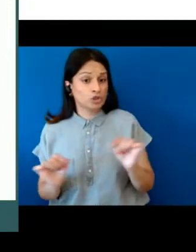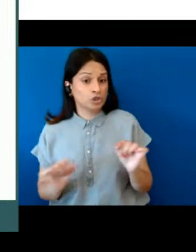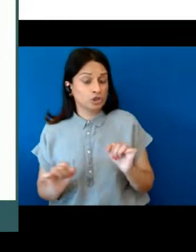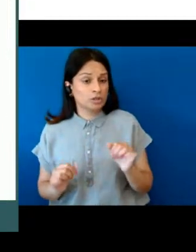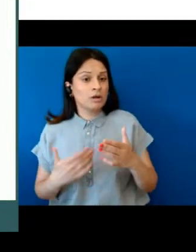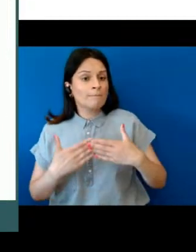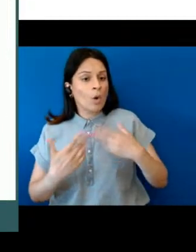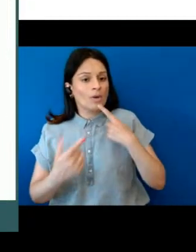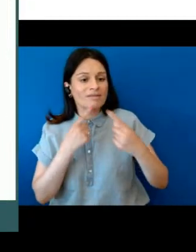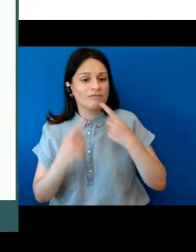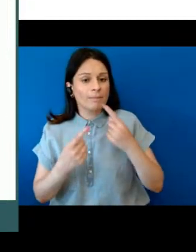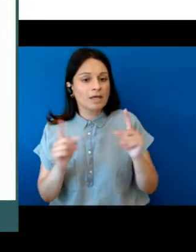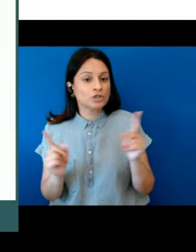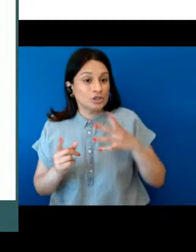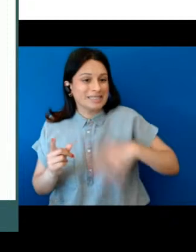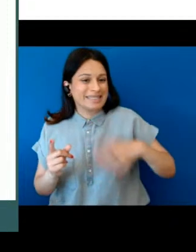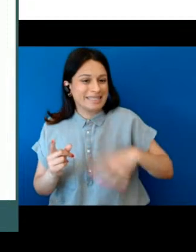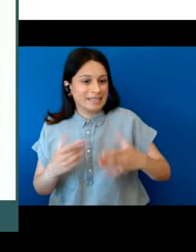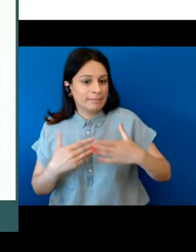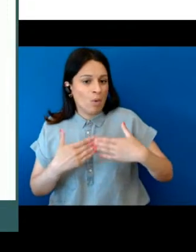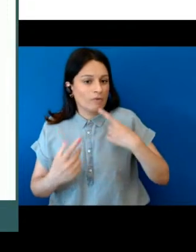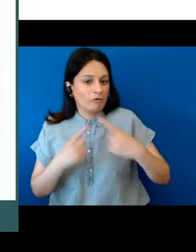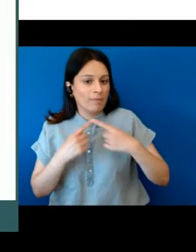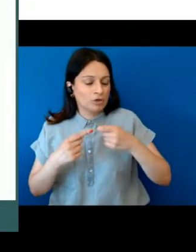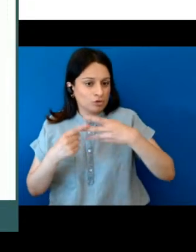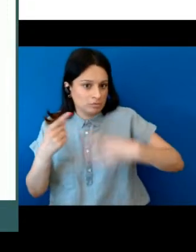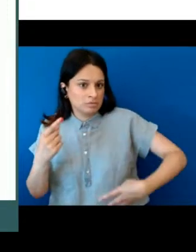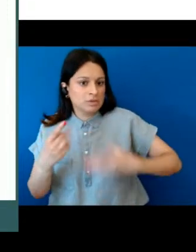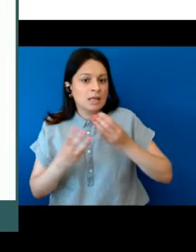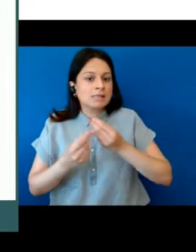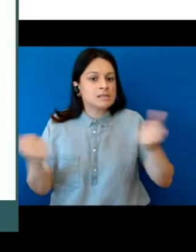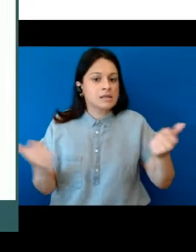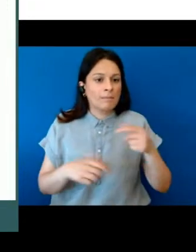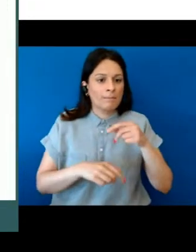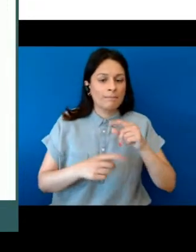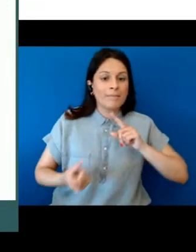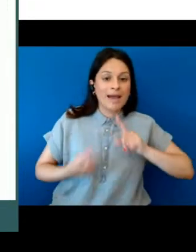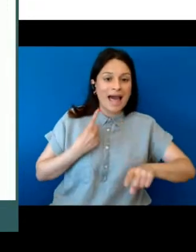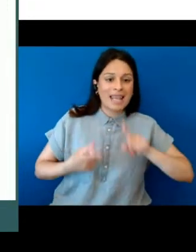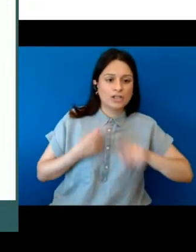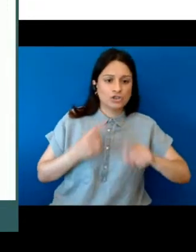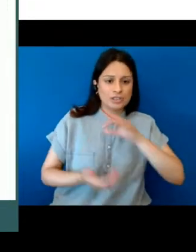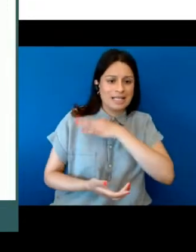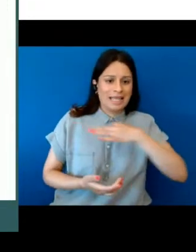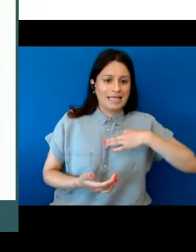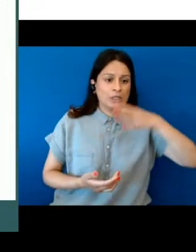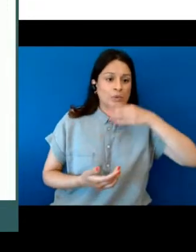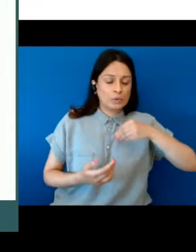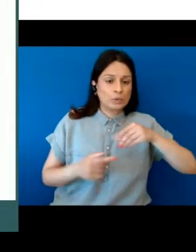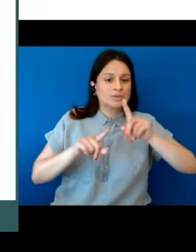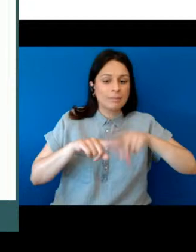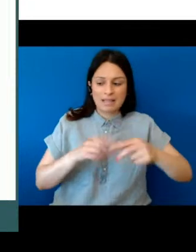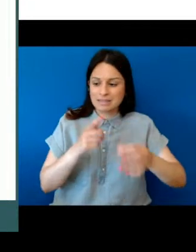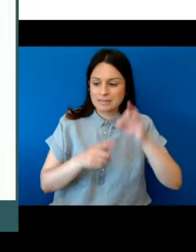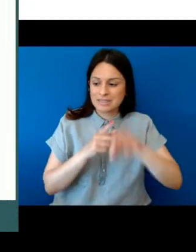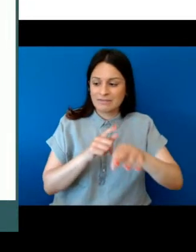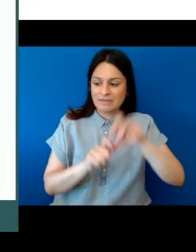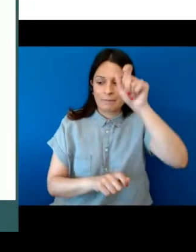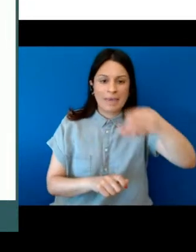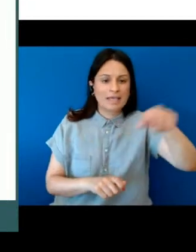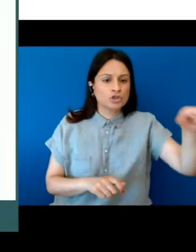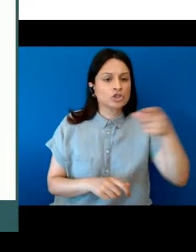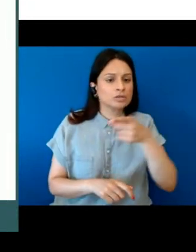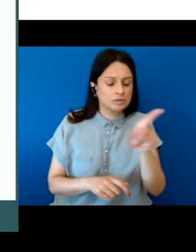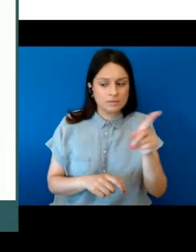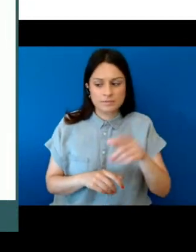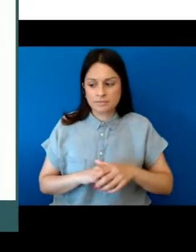is needed, but some allergy clinics will use these for specific patients. So in